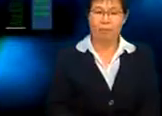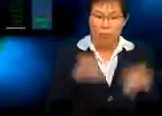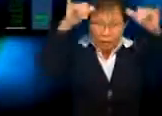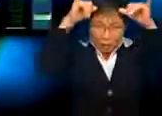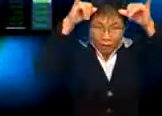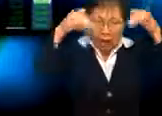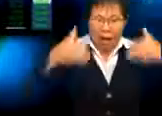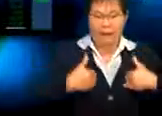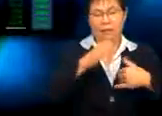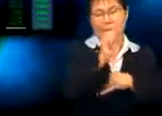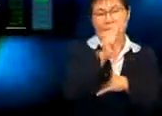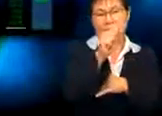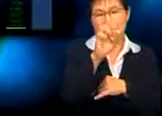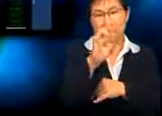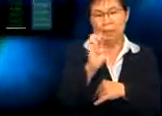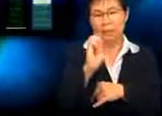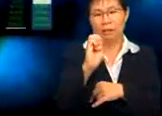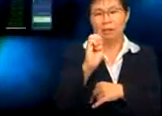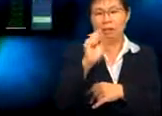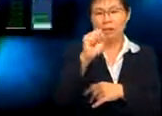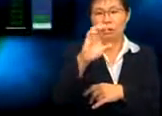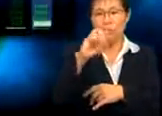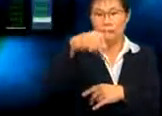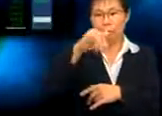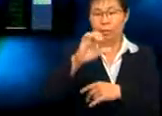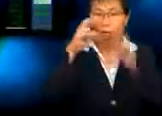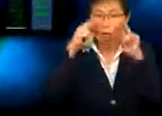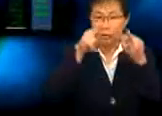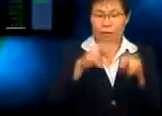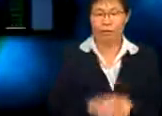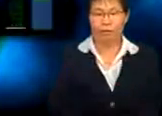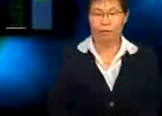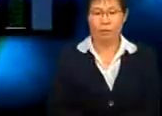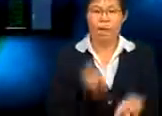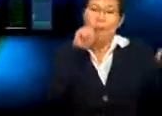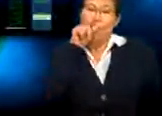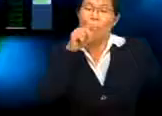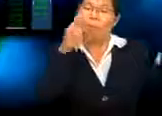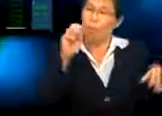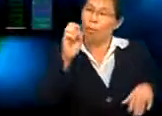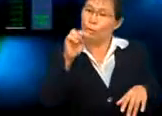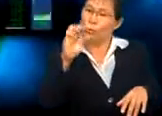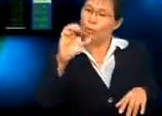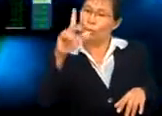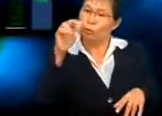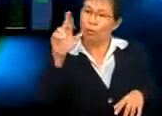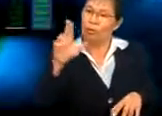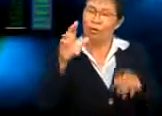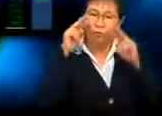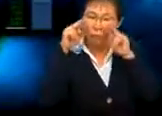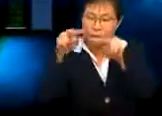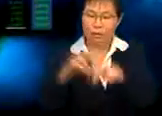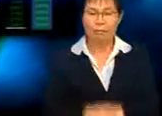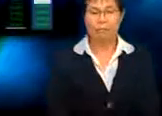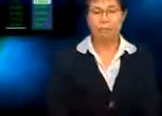A cow has stereoscopic vision. A bird has monocular vision.